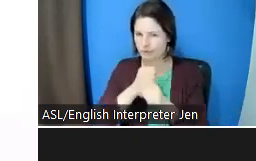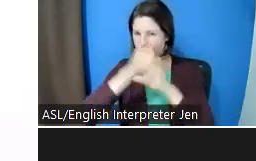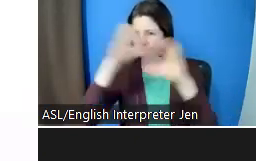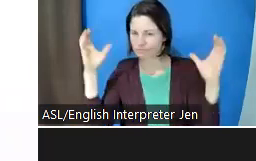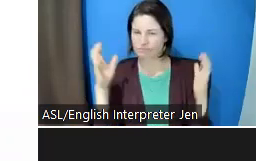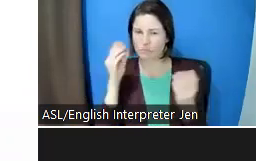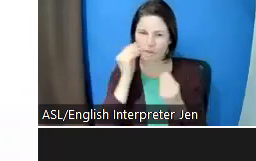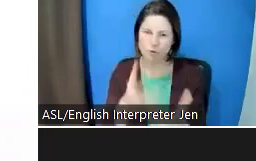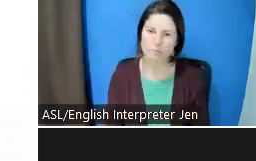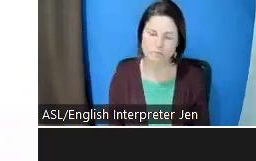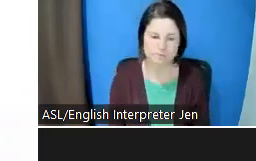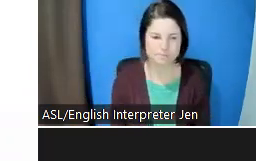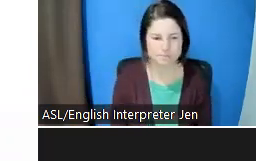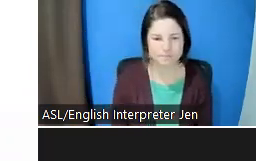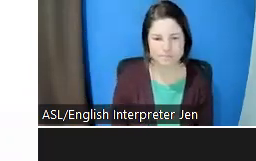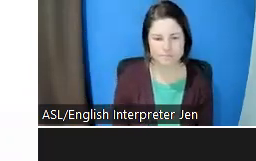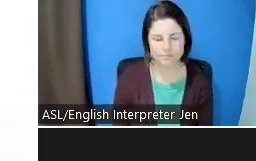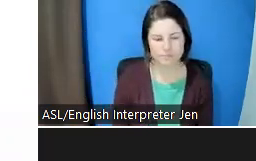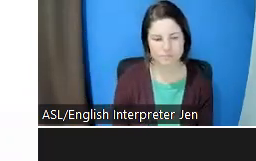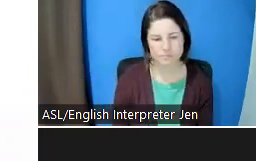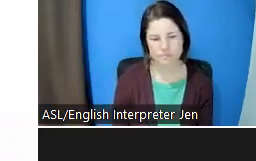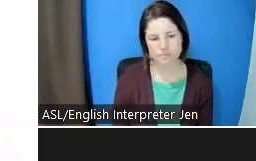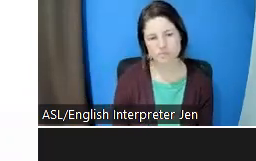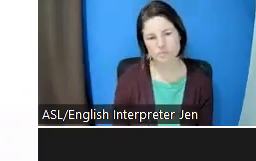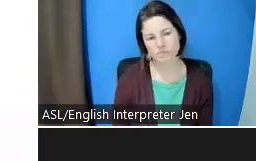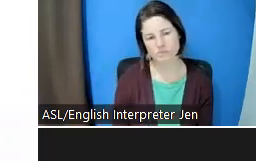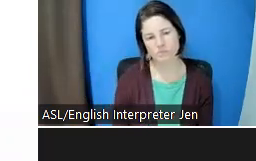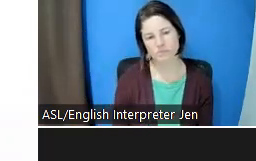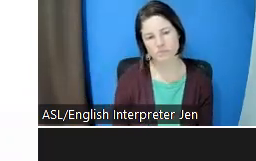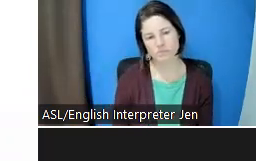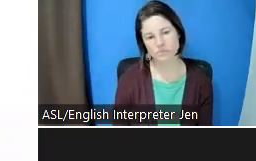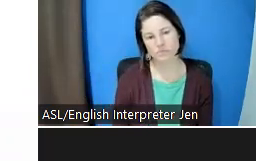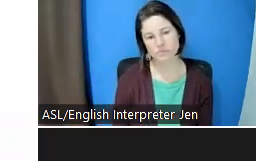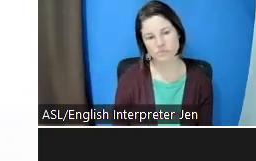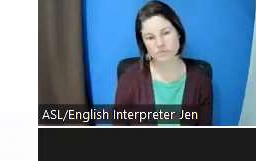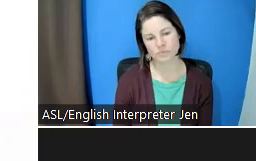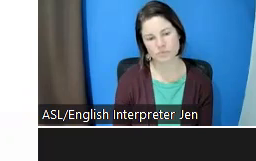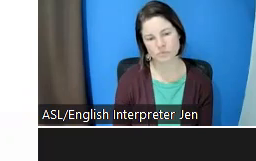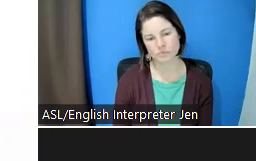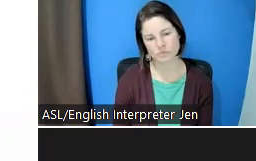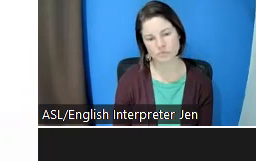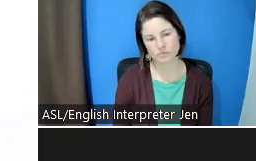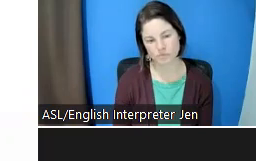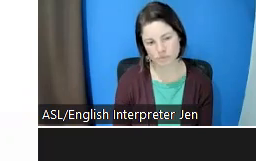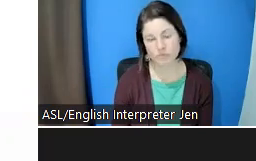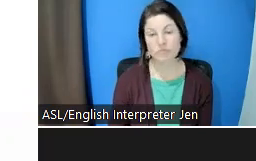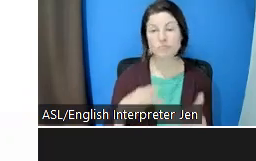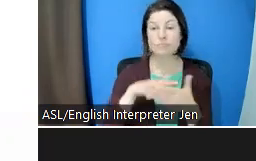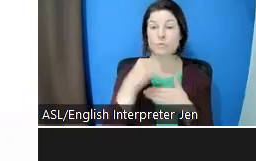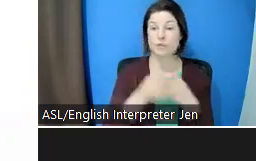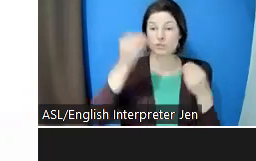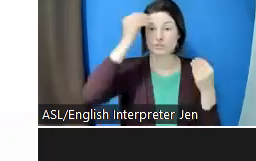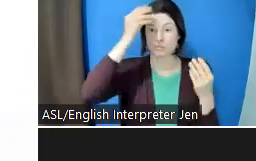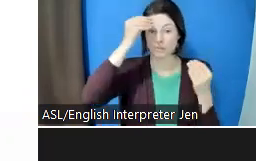Continuing on with the project information, the project name, the dollar amount requested,